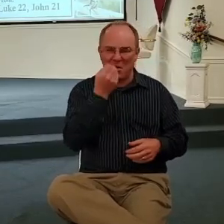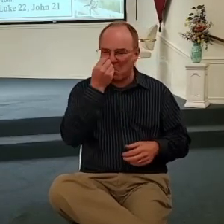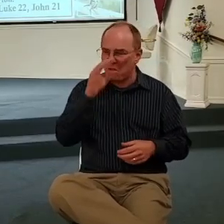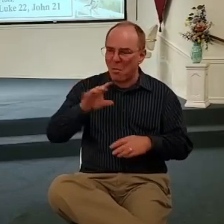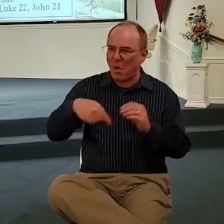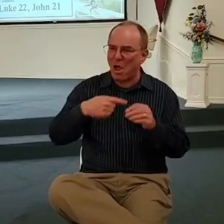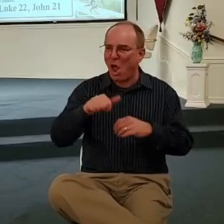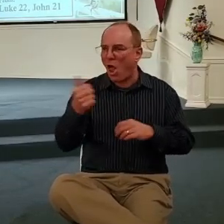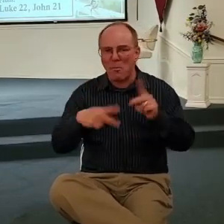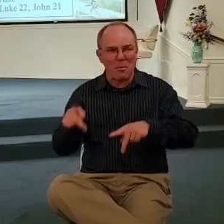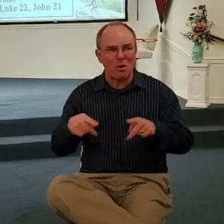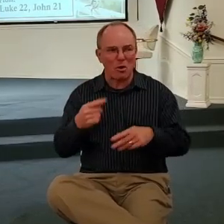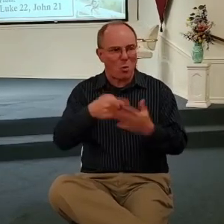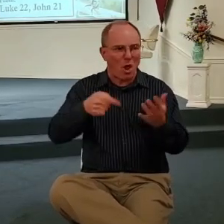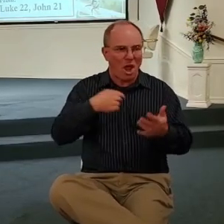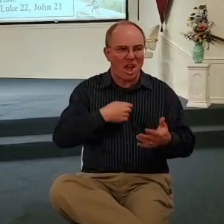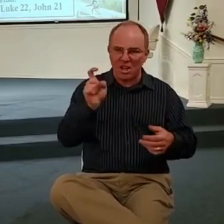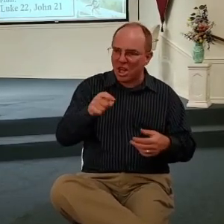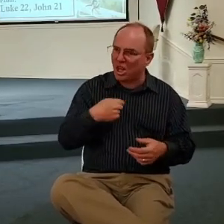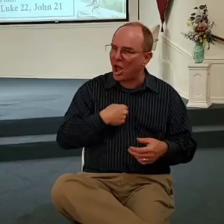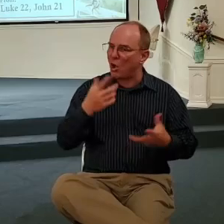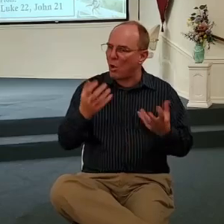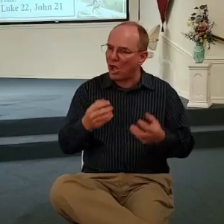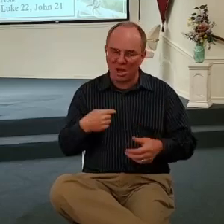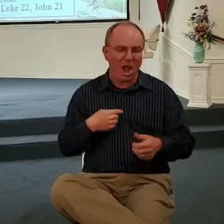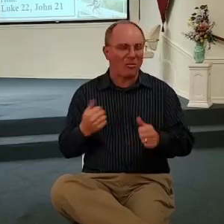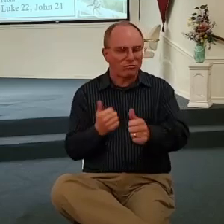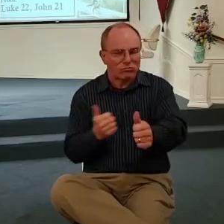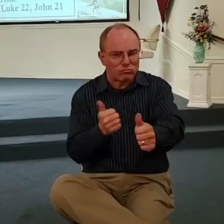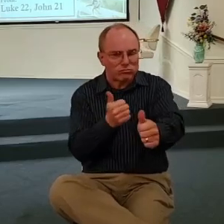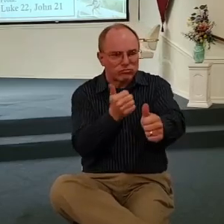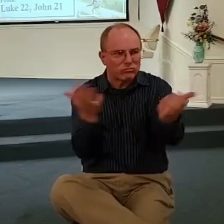I needed or wanted, I pursued.